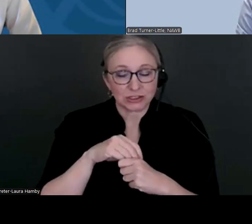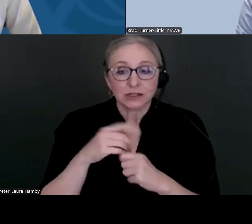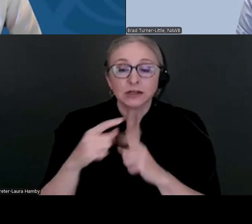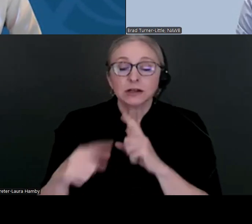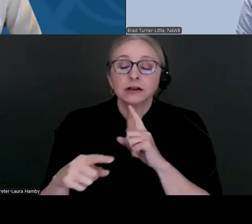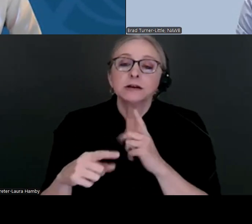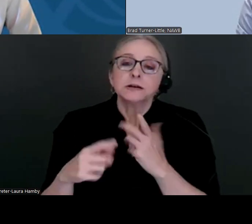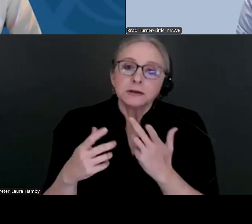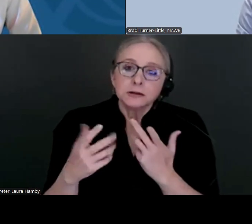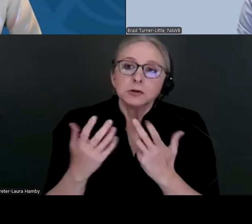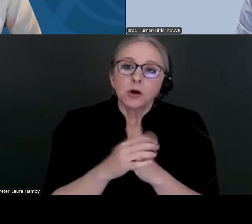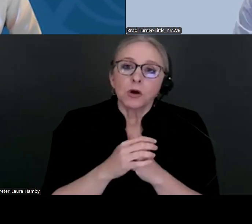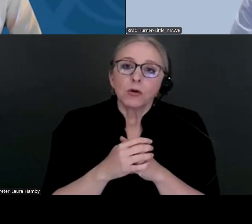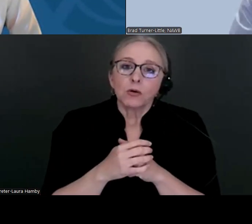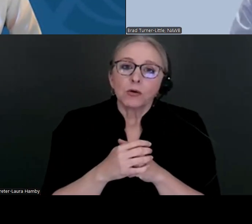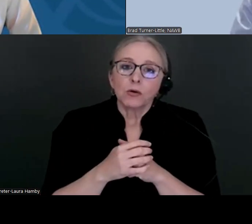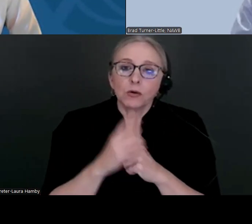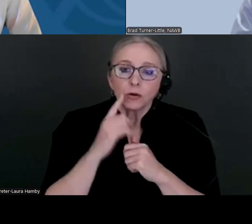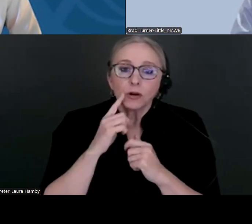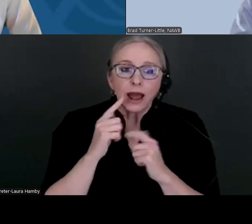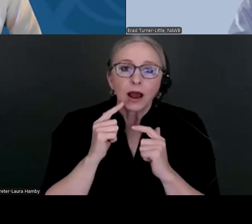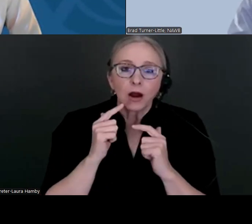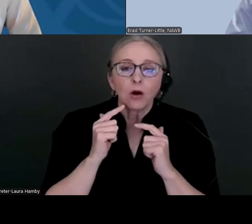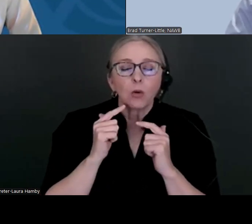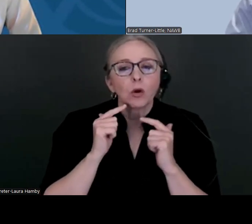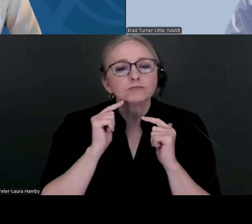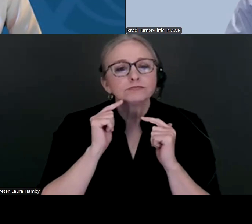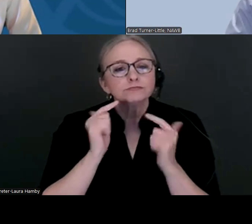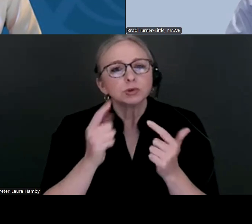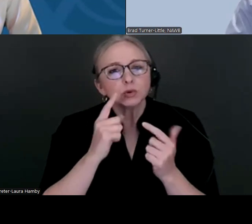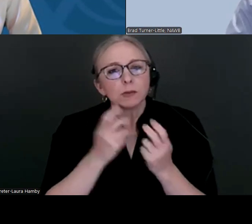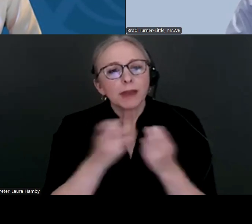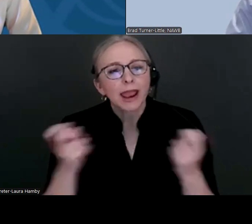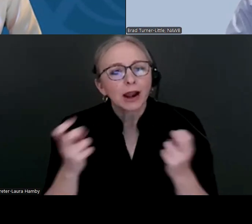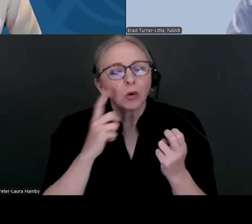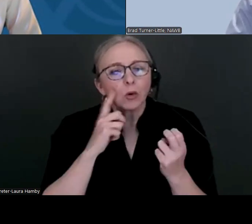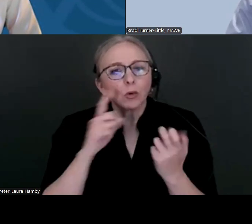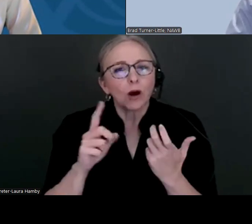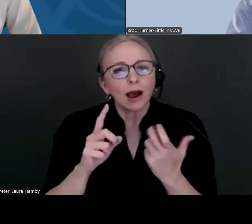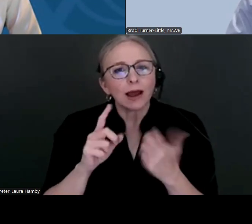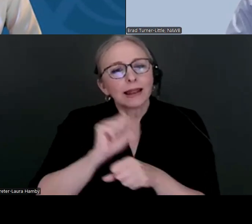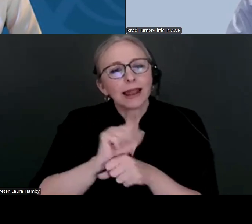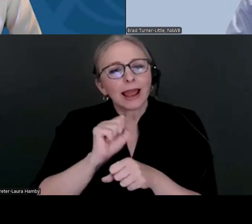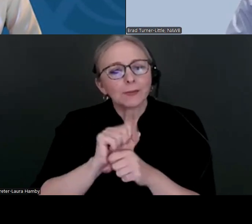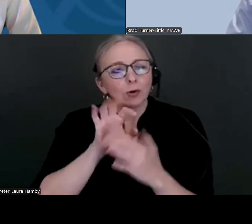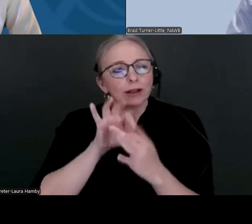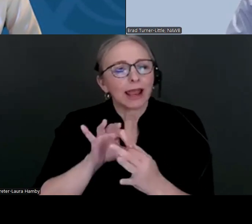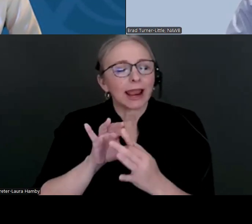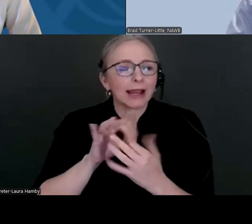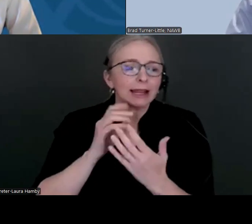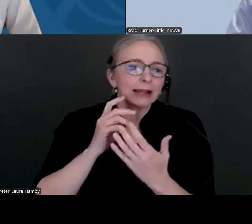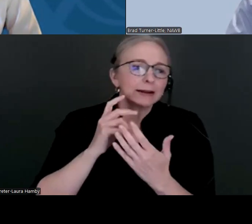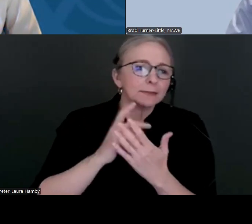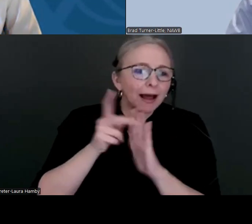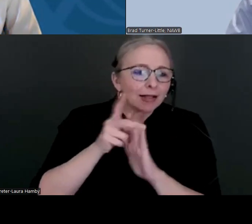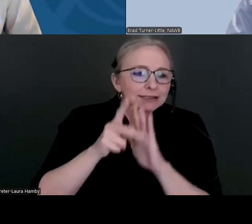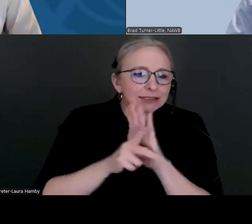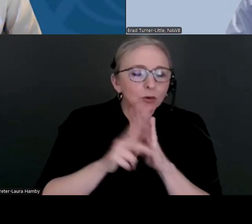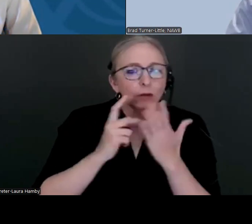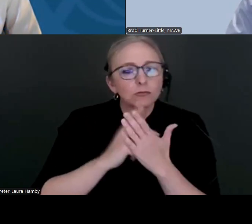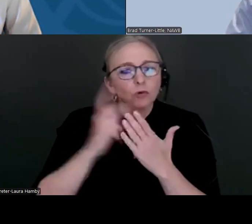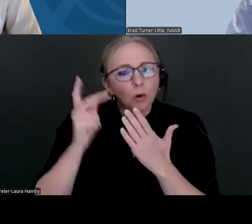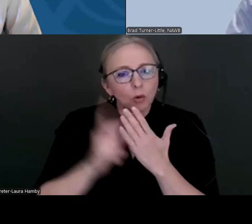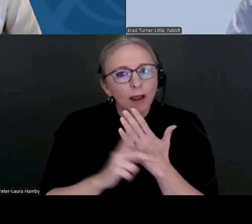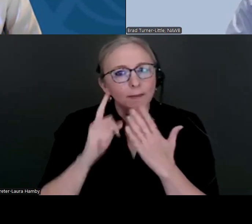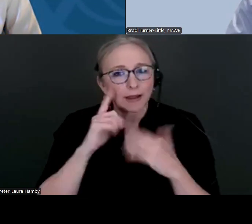And so we'll turn to the panel regarding what labor-related policy or programmatic initiatives are available